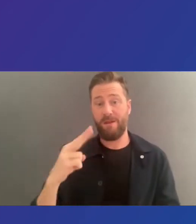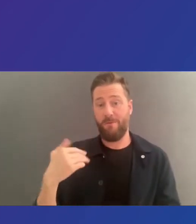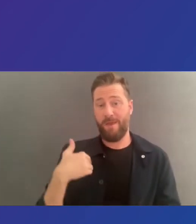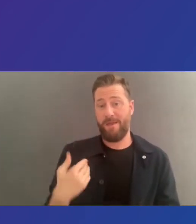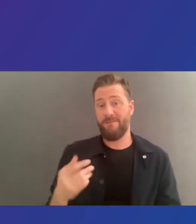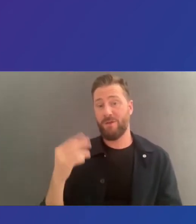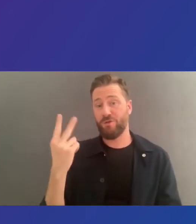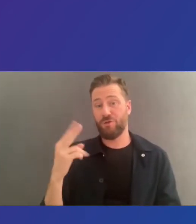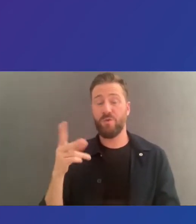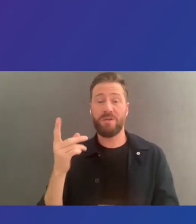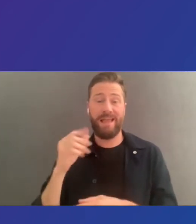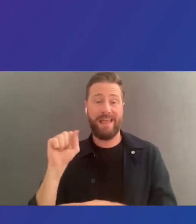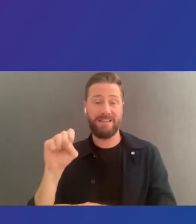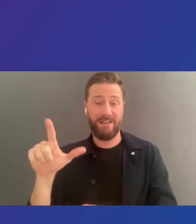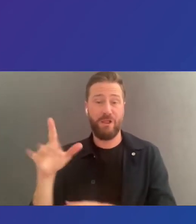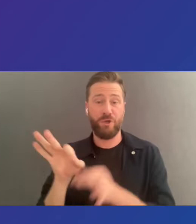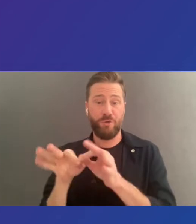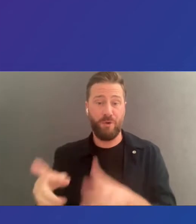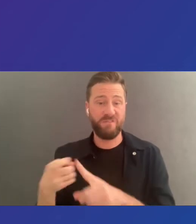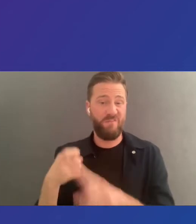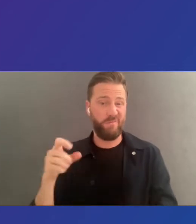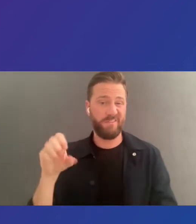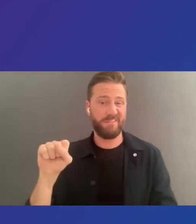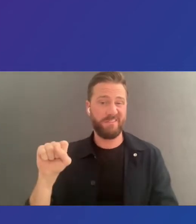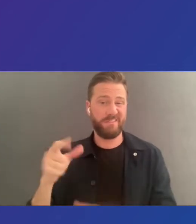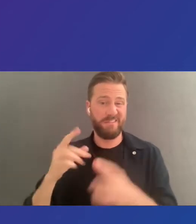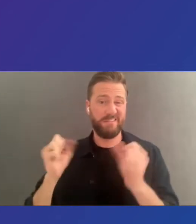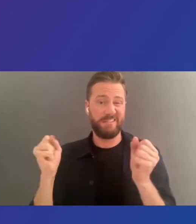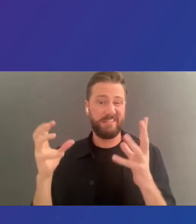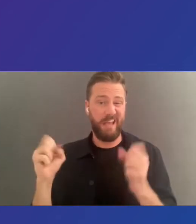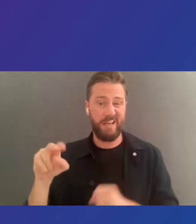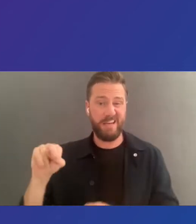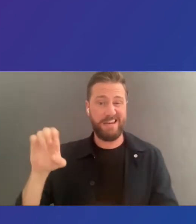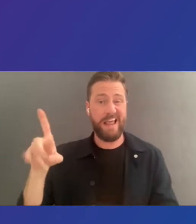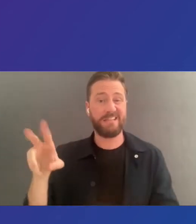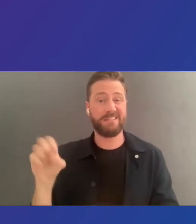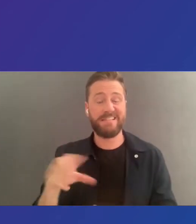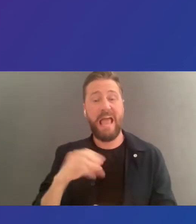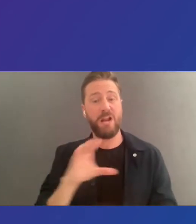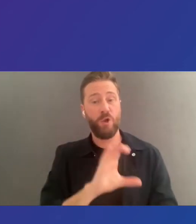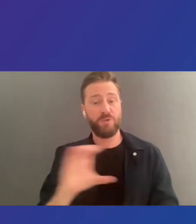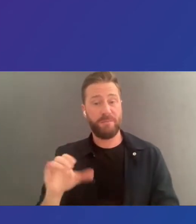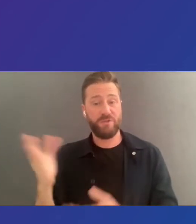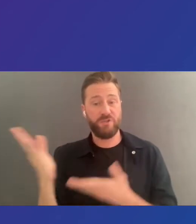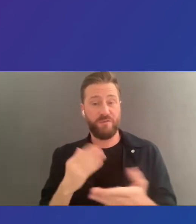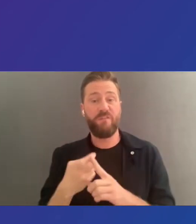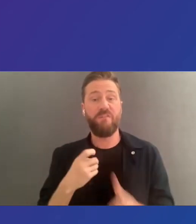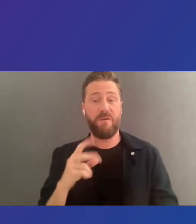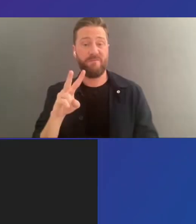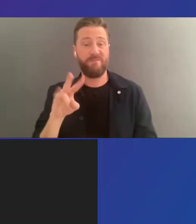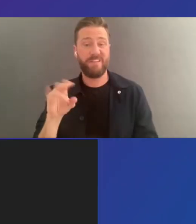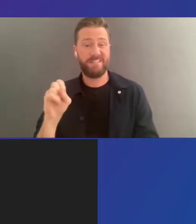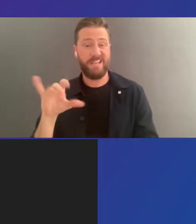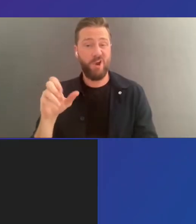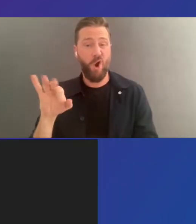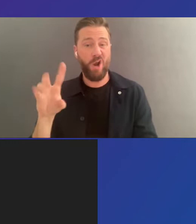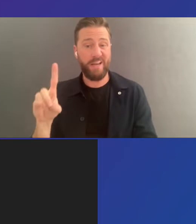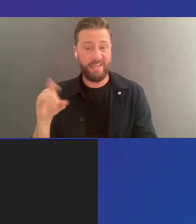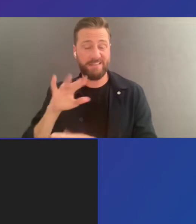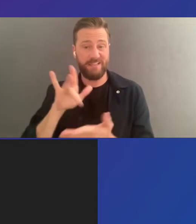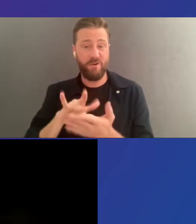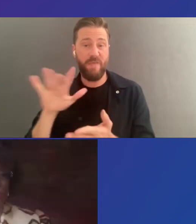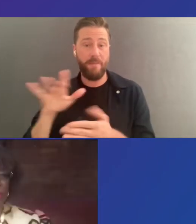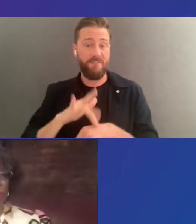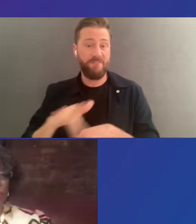from SignNexus and closed captioning services provided by the Visicardi Center that will be available throughout the session.